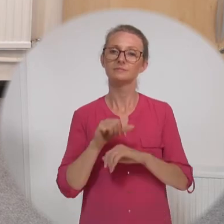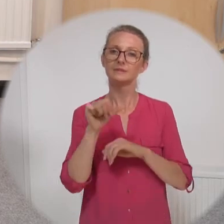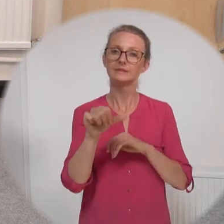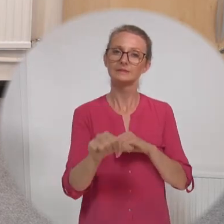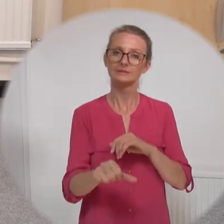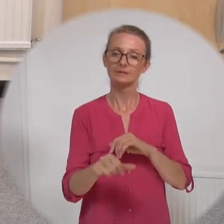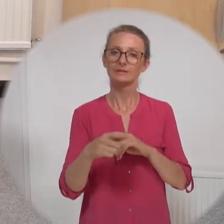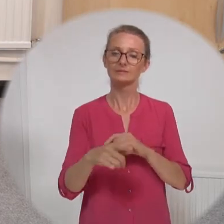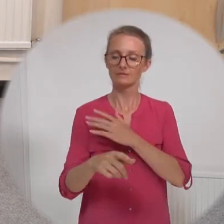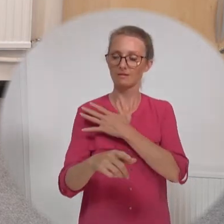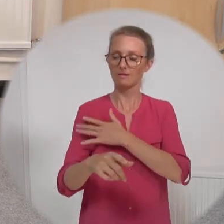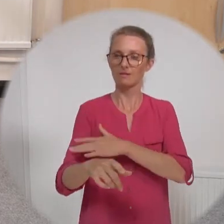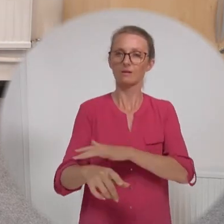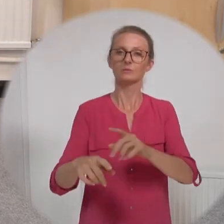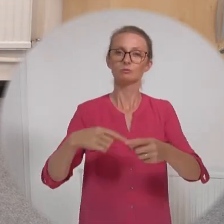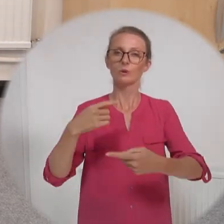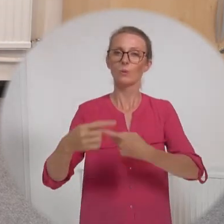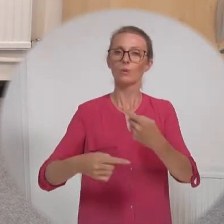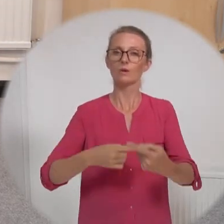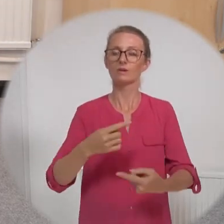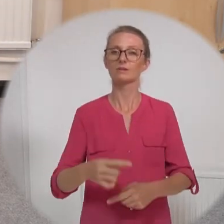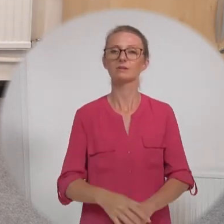rolling arms.